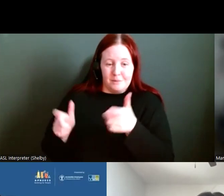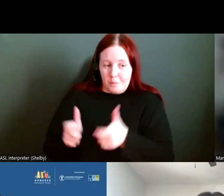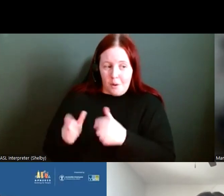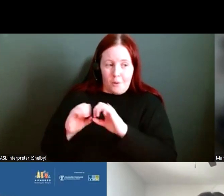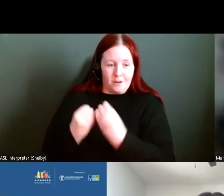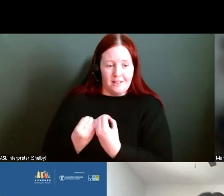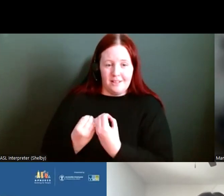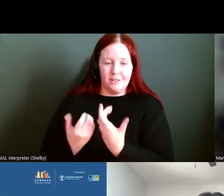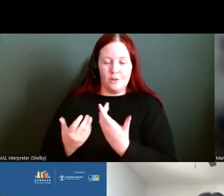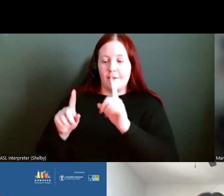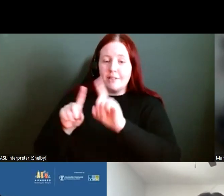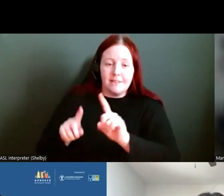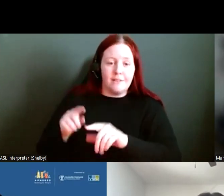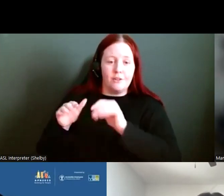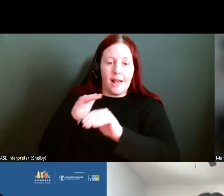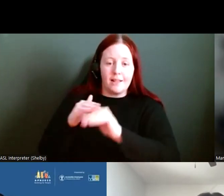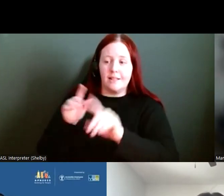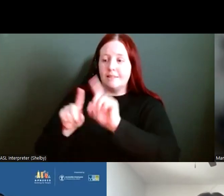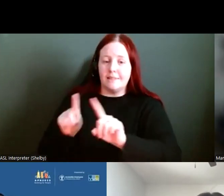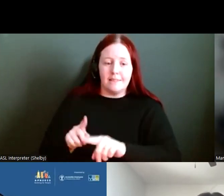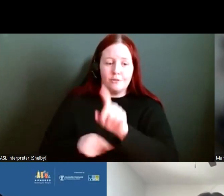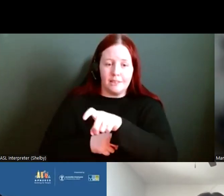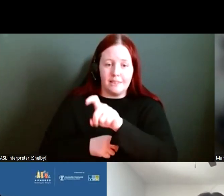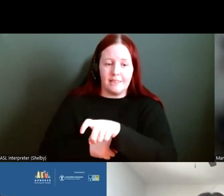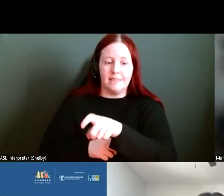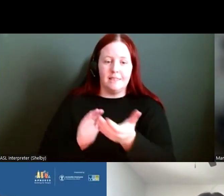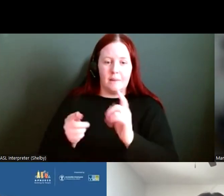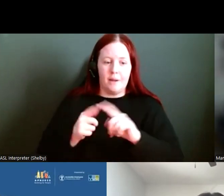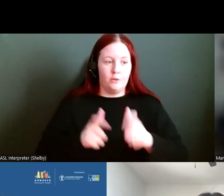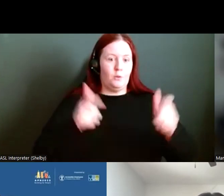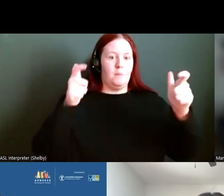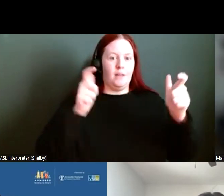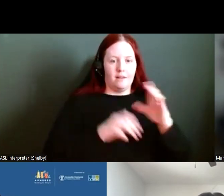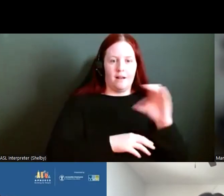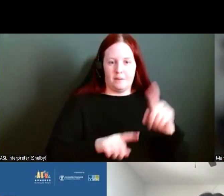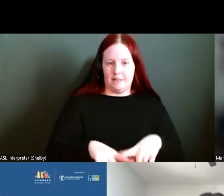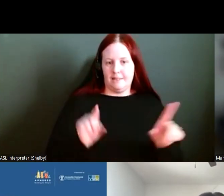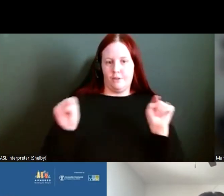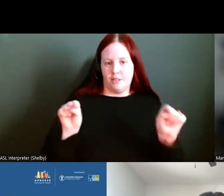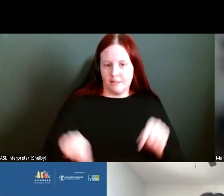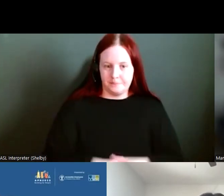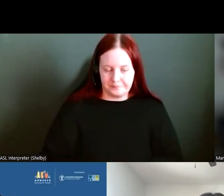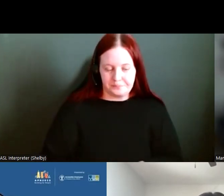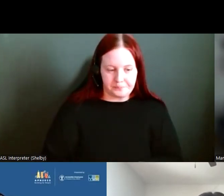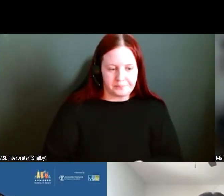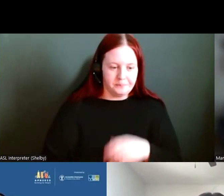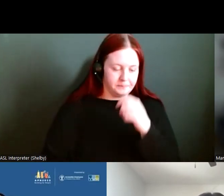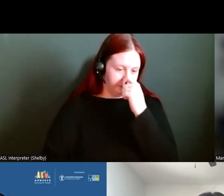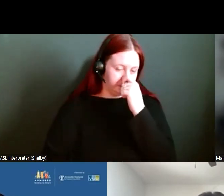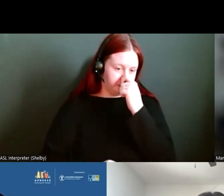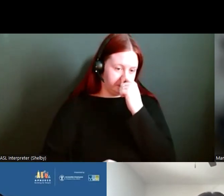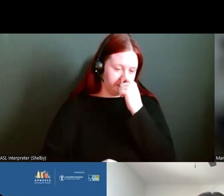different access and very different needs than a huge organization. So I would say first,